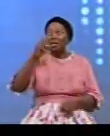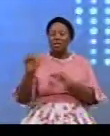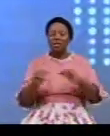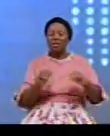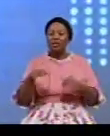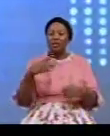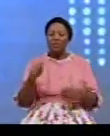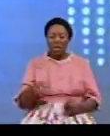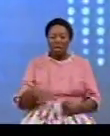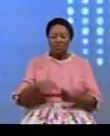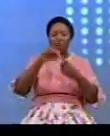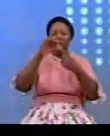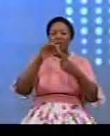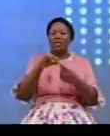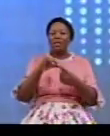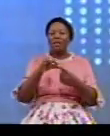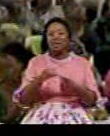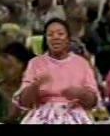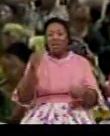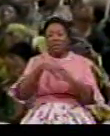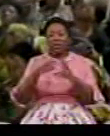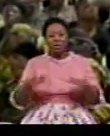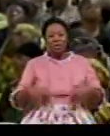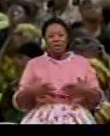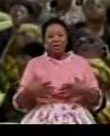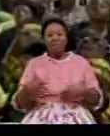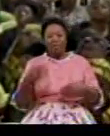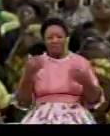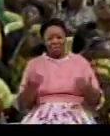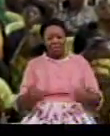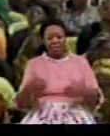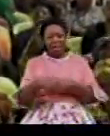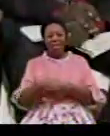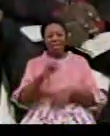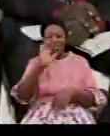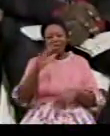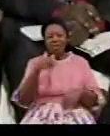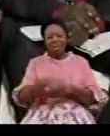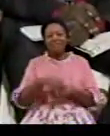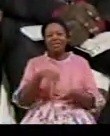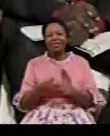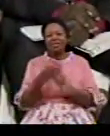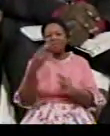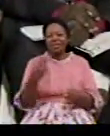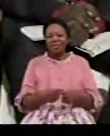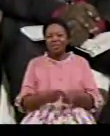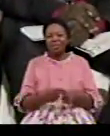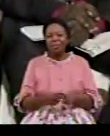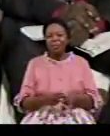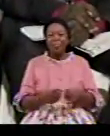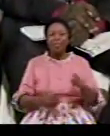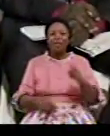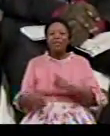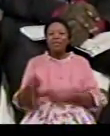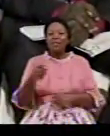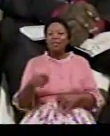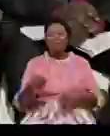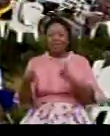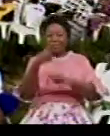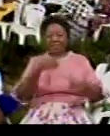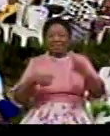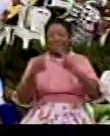that evil thought, evil mind, evil ways. The